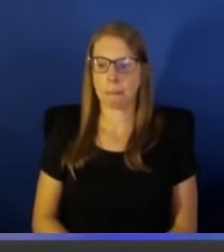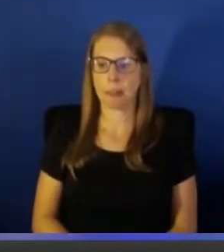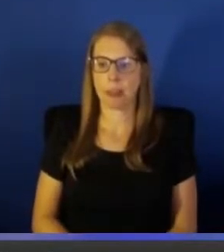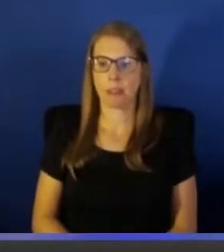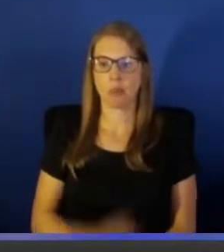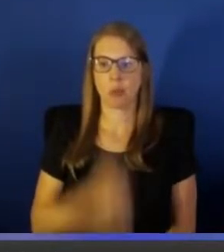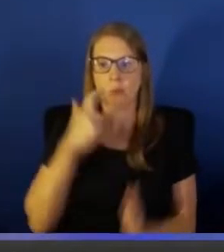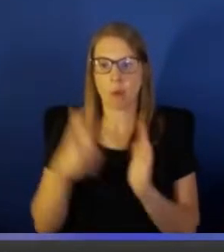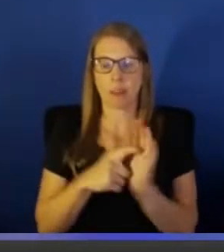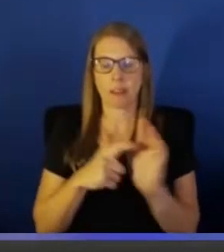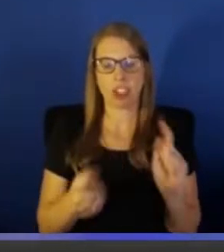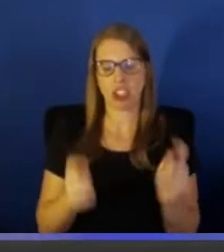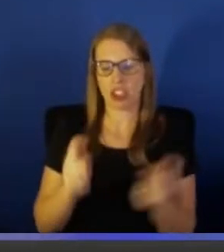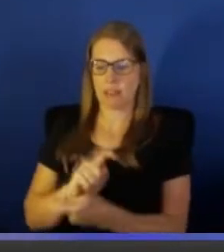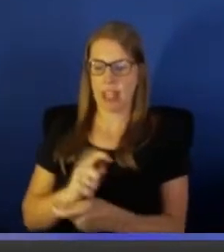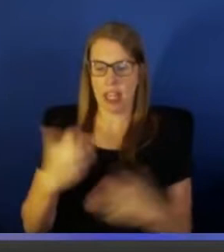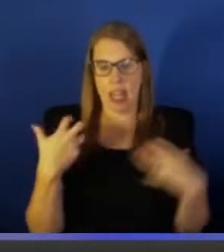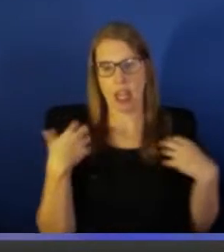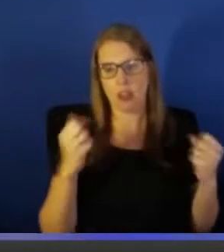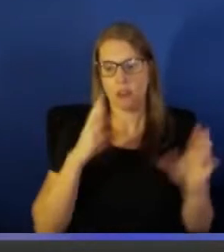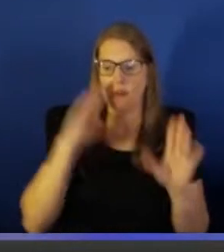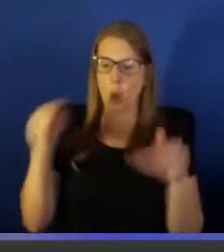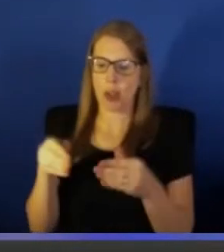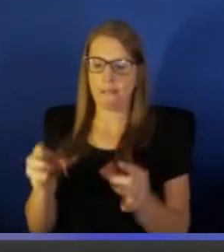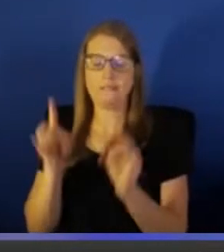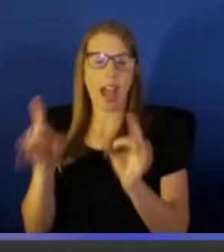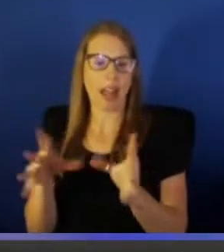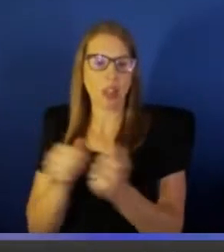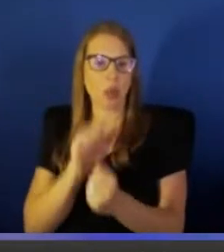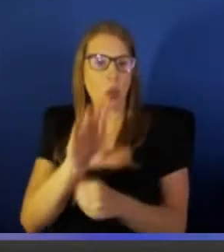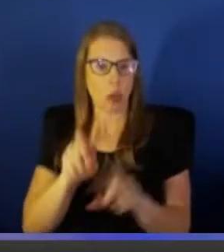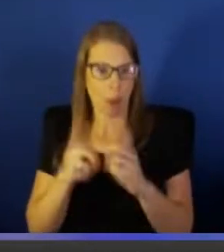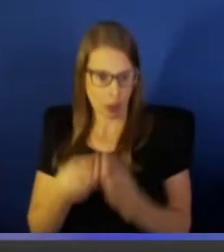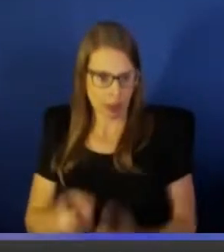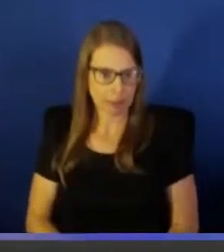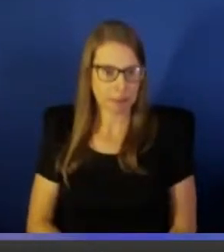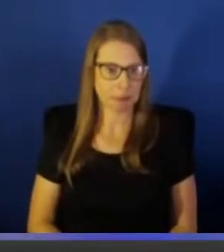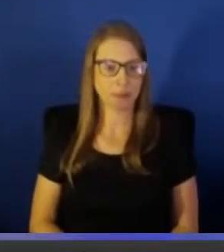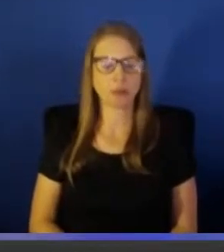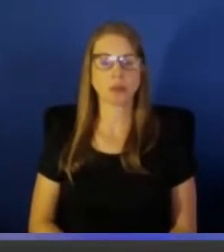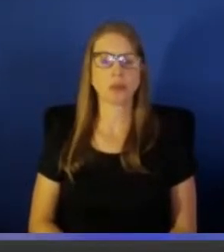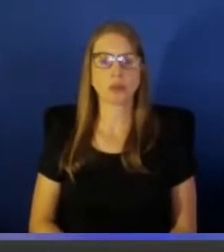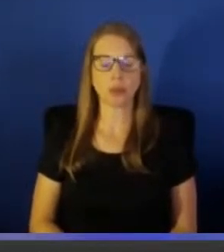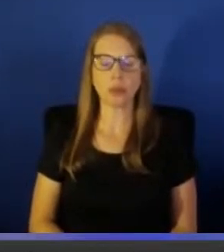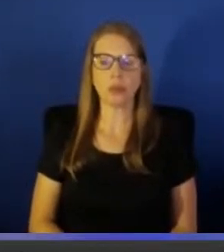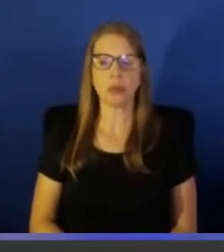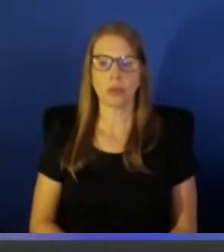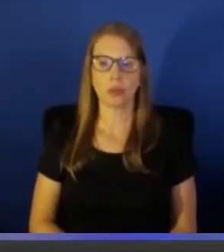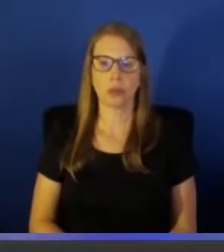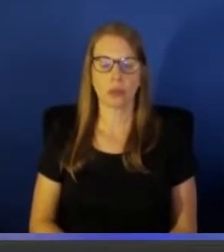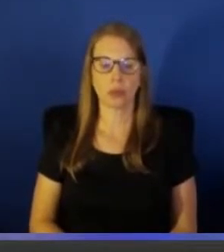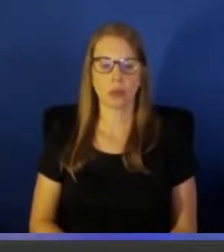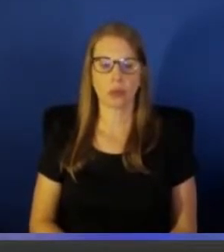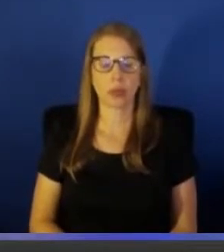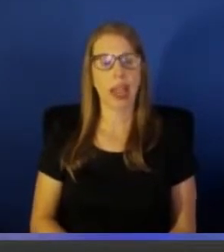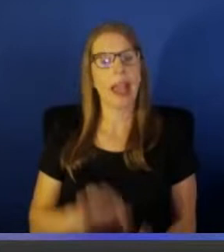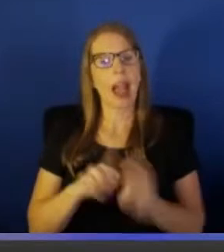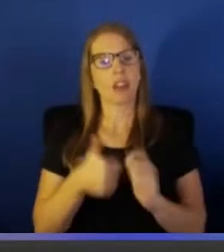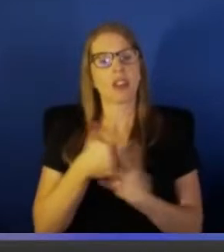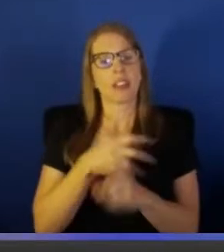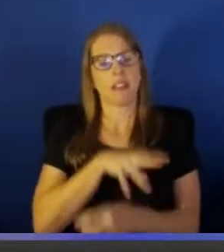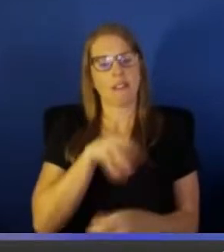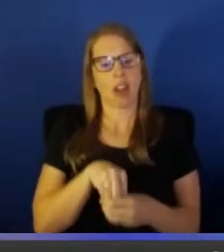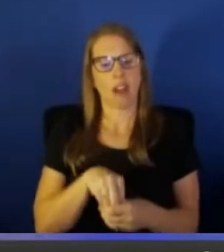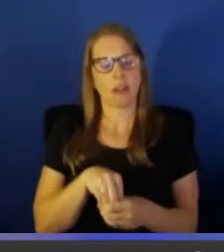in health, but now focusing on violence with your department. Let's talk a little bit about how you get involved specifically, the health